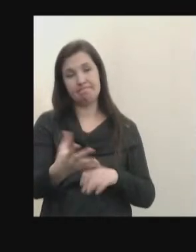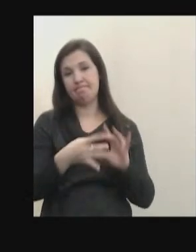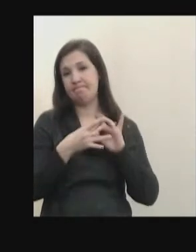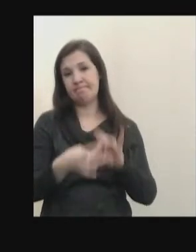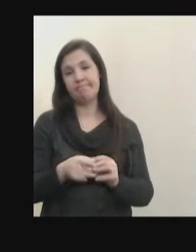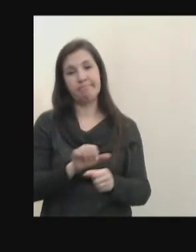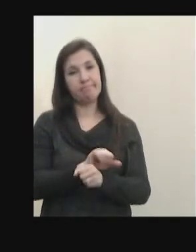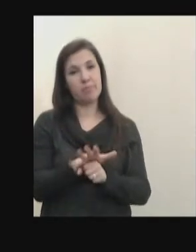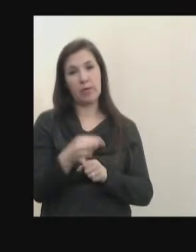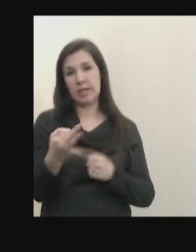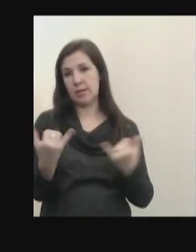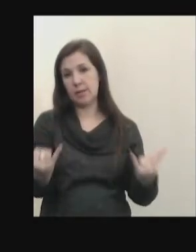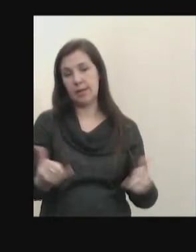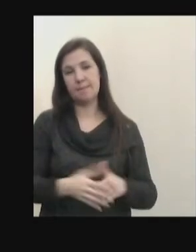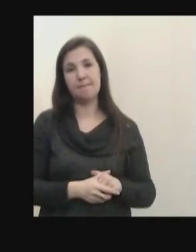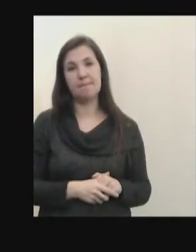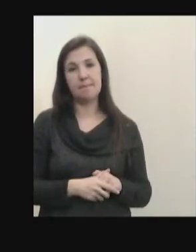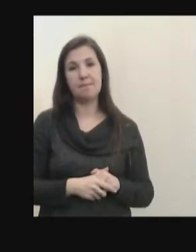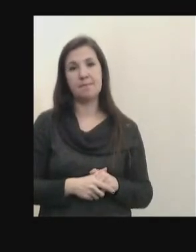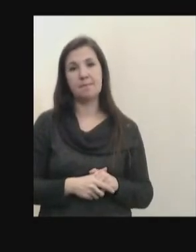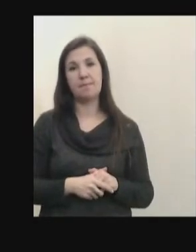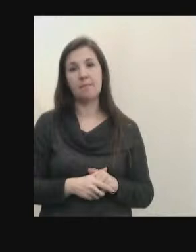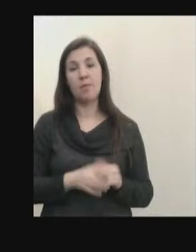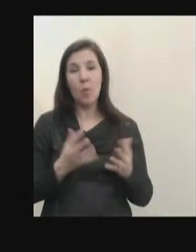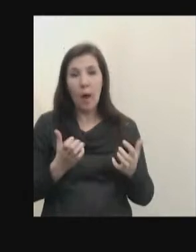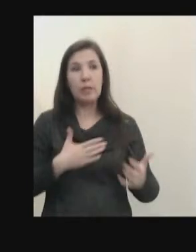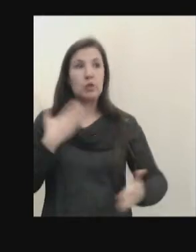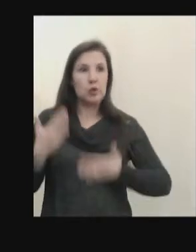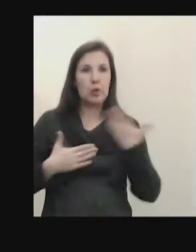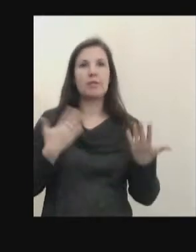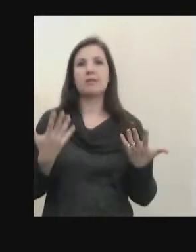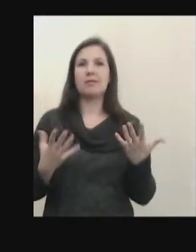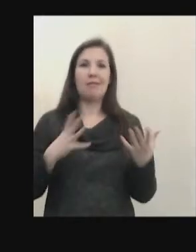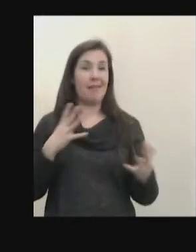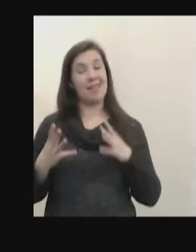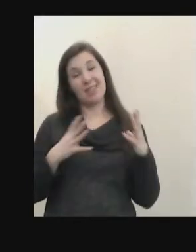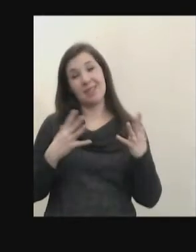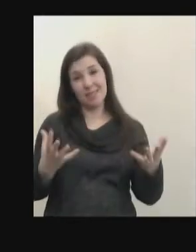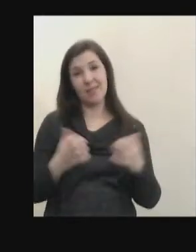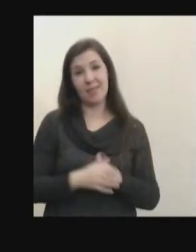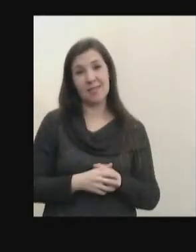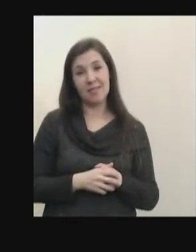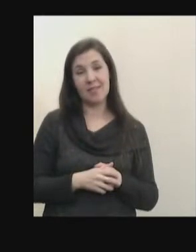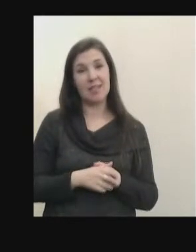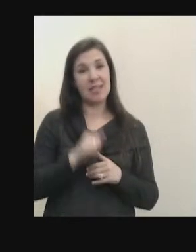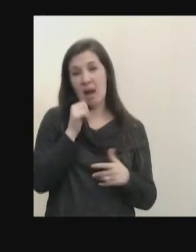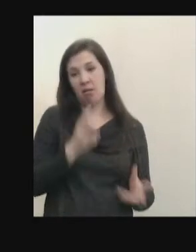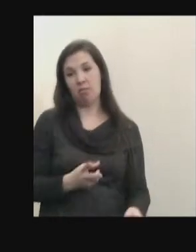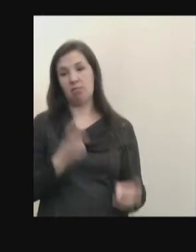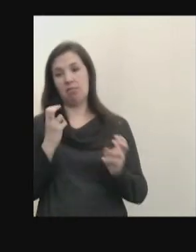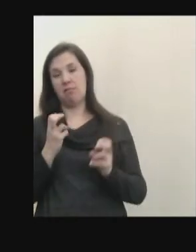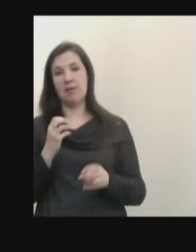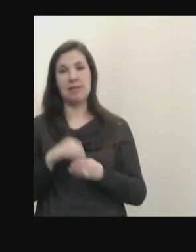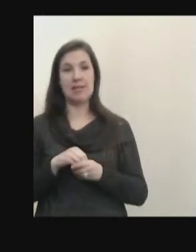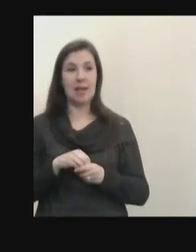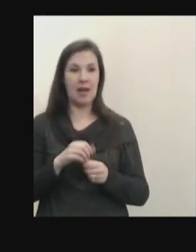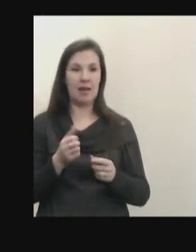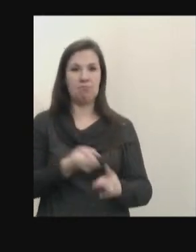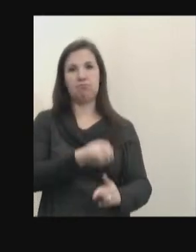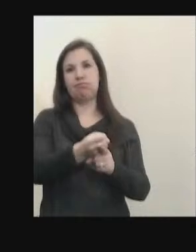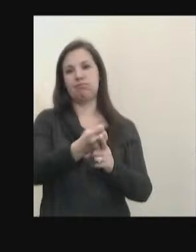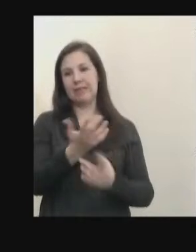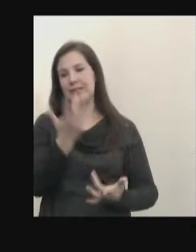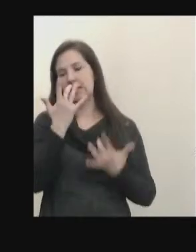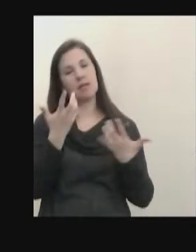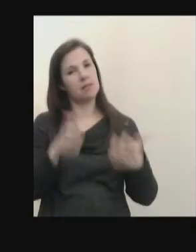and we want everyone to have a very joyous, happy holiday season, not be laid up inside with COVID-19 and